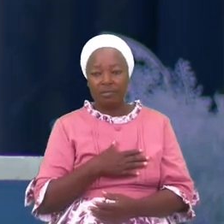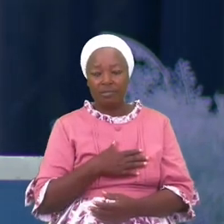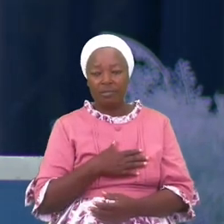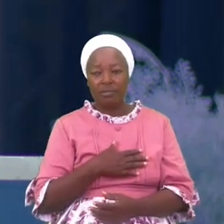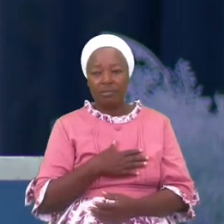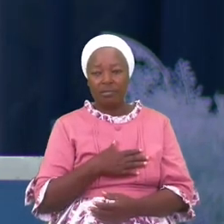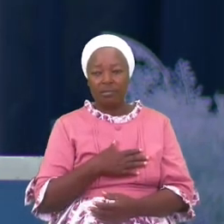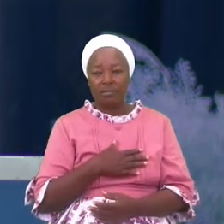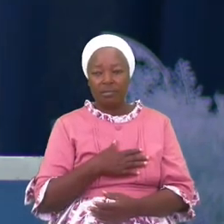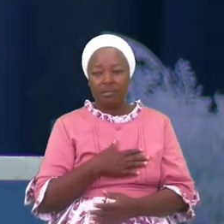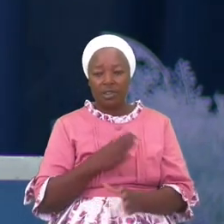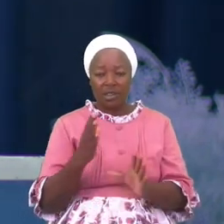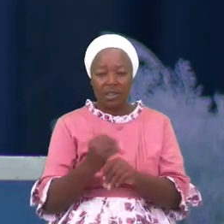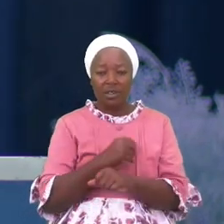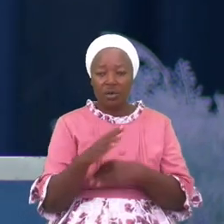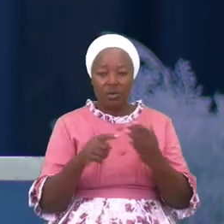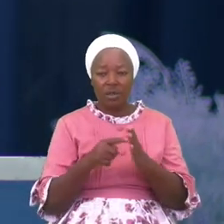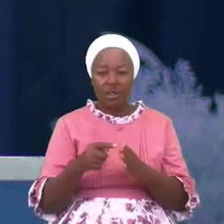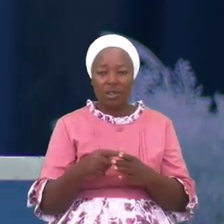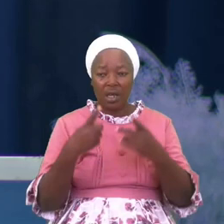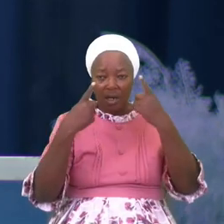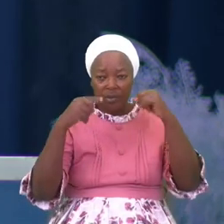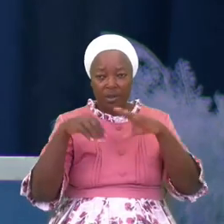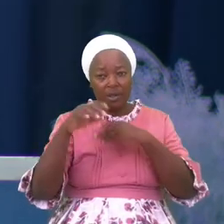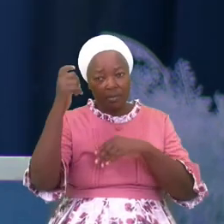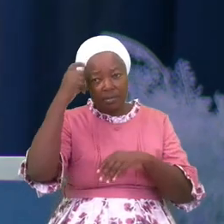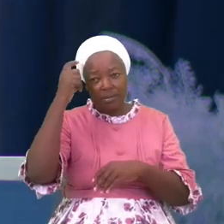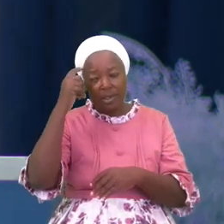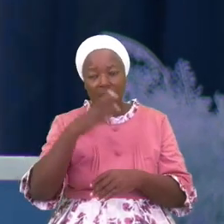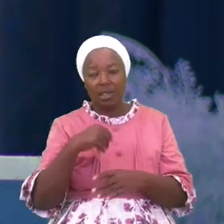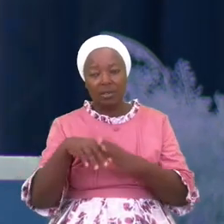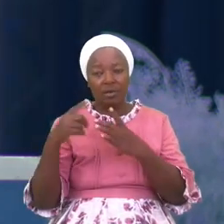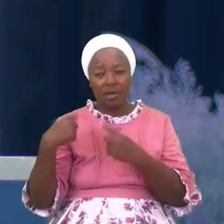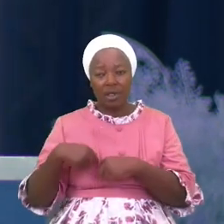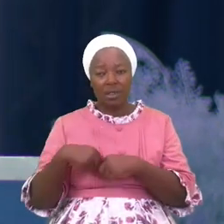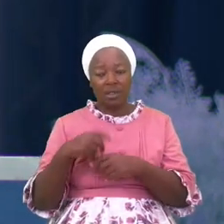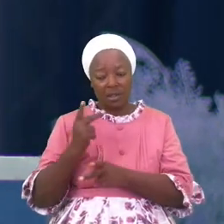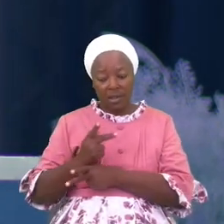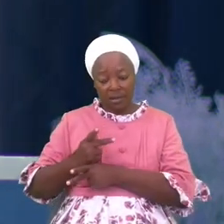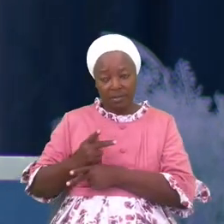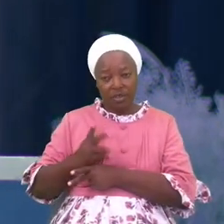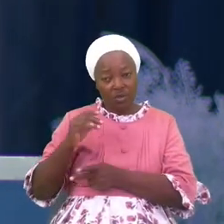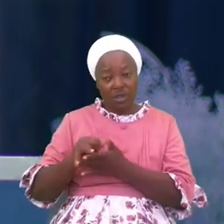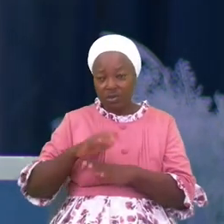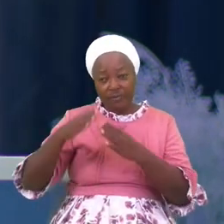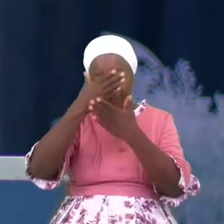If you just receive Christ, please follow this